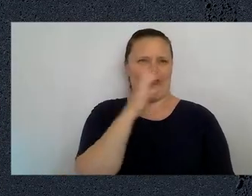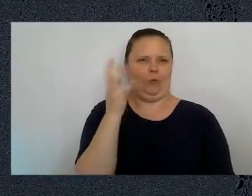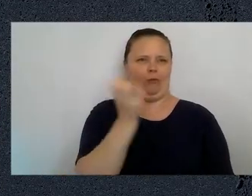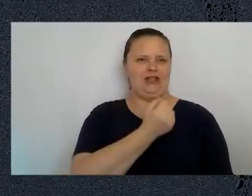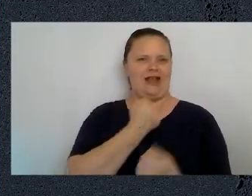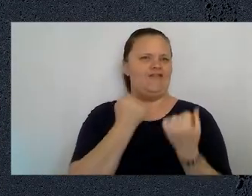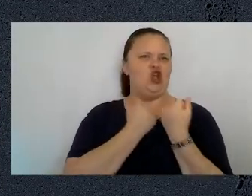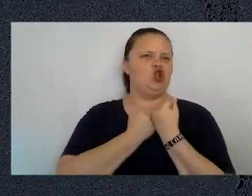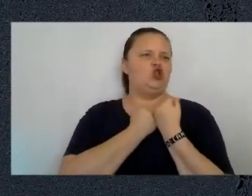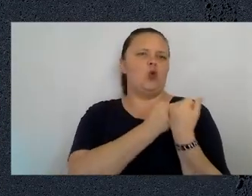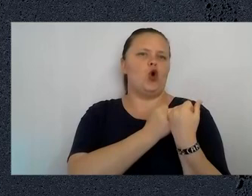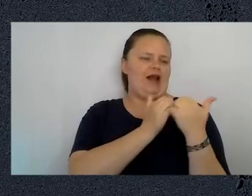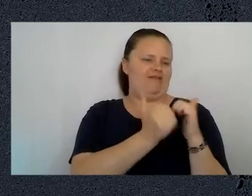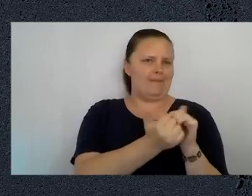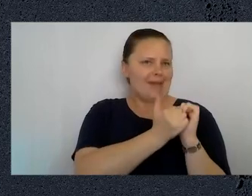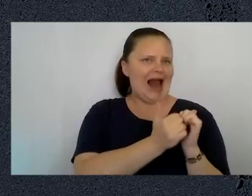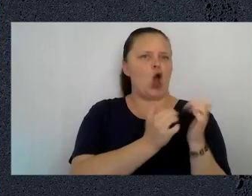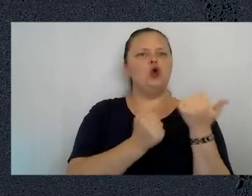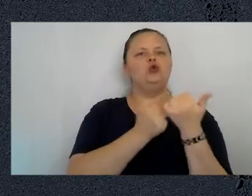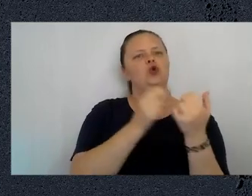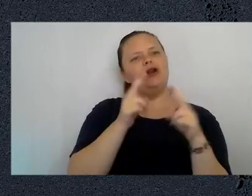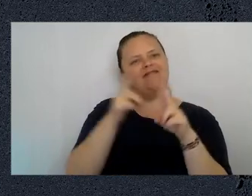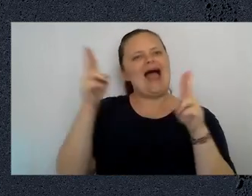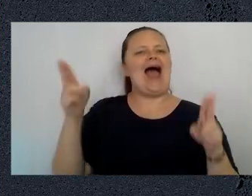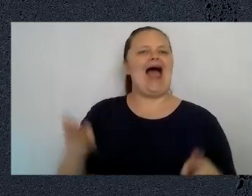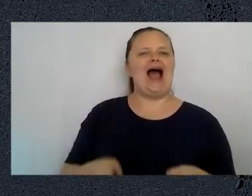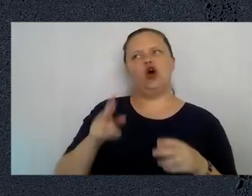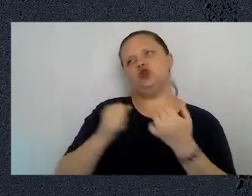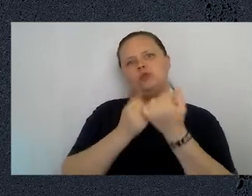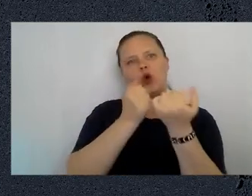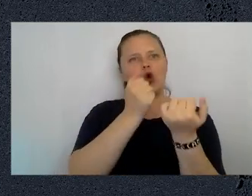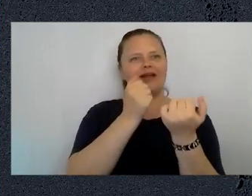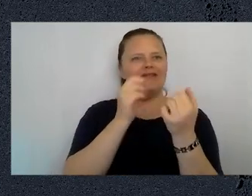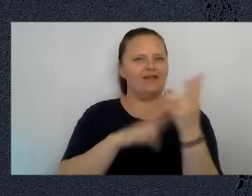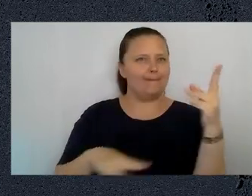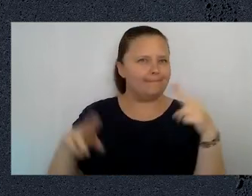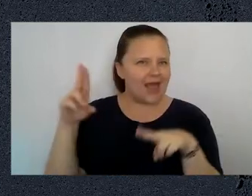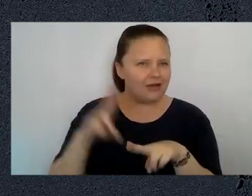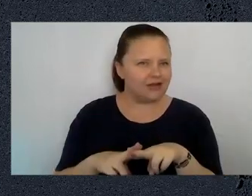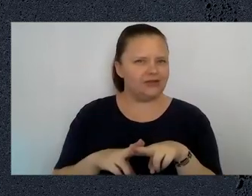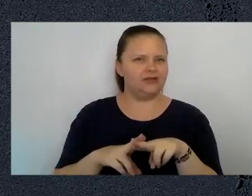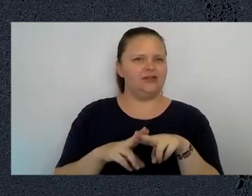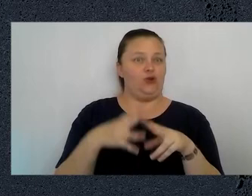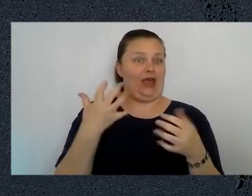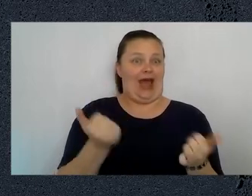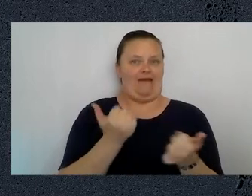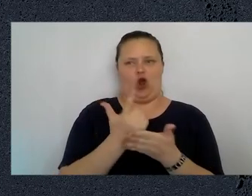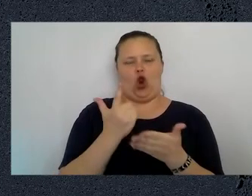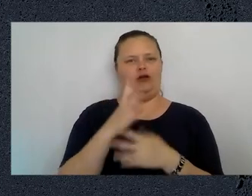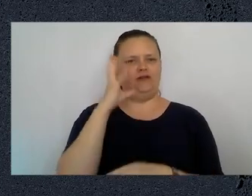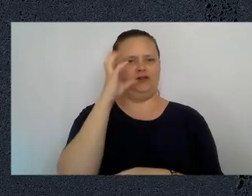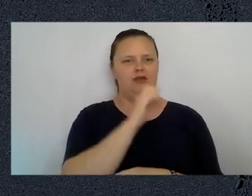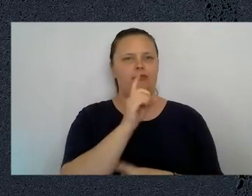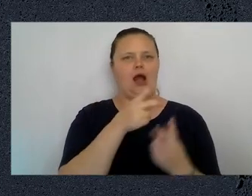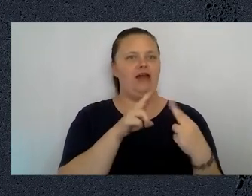partner or a supportive household, supportive parents, you know, we have these sorts of assumptions that, but what if you're just trying to